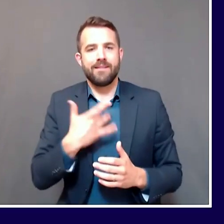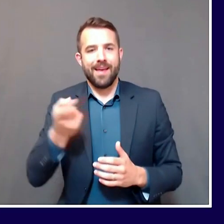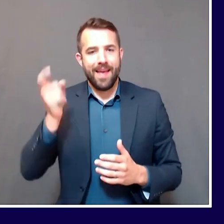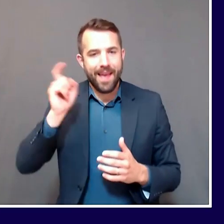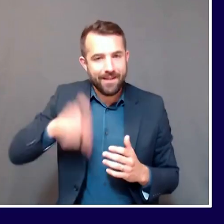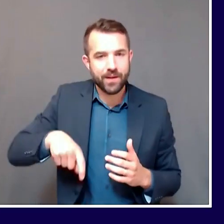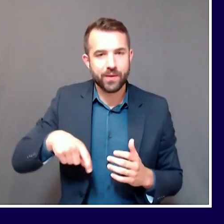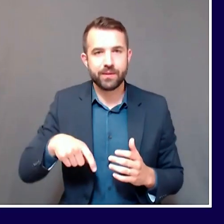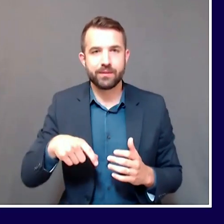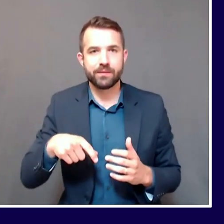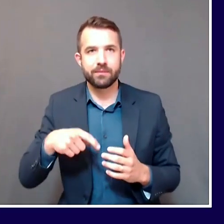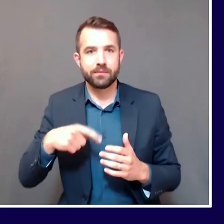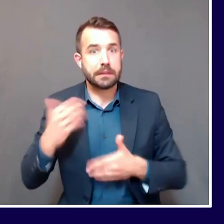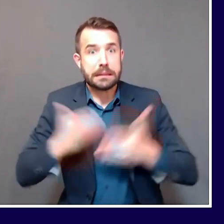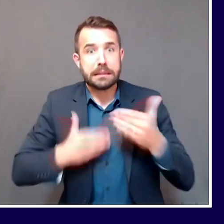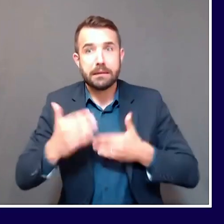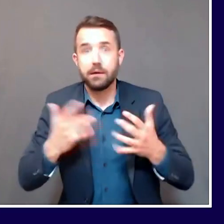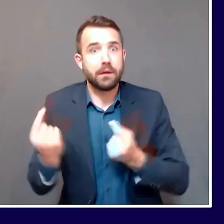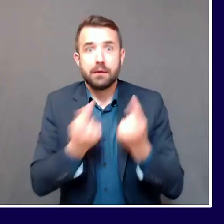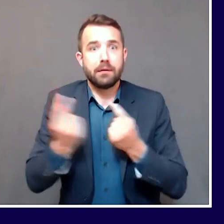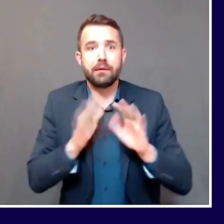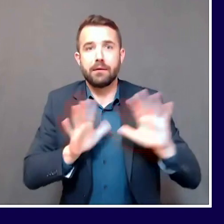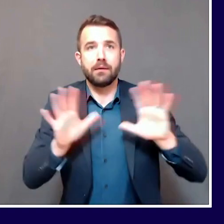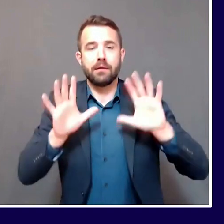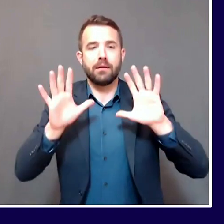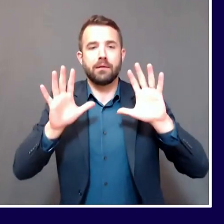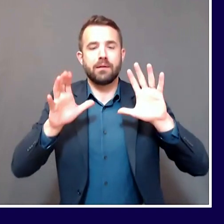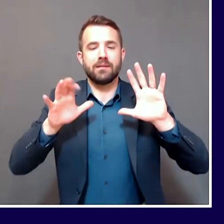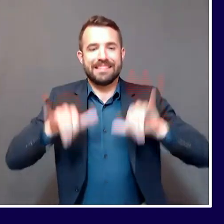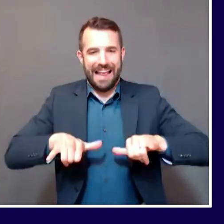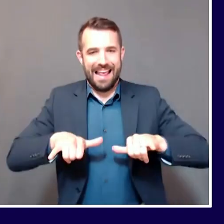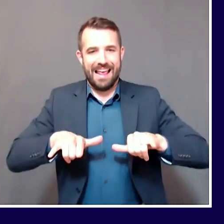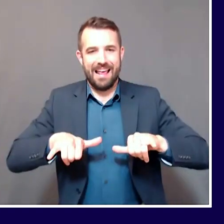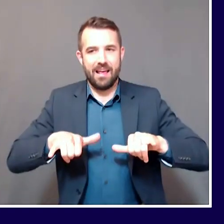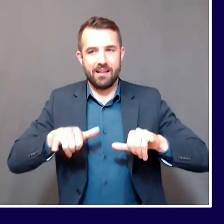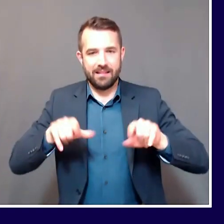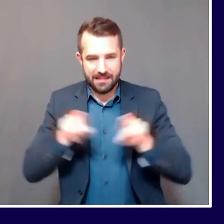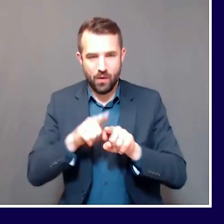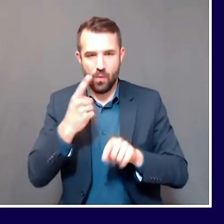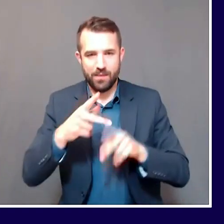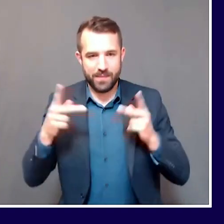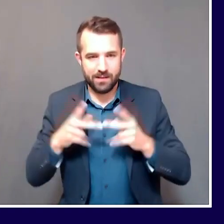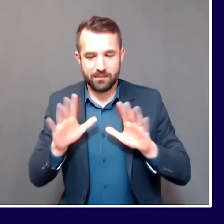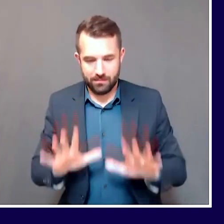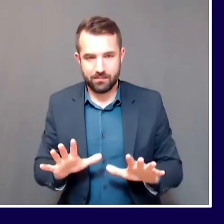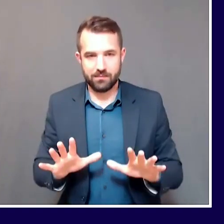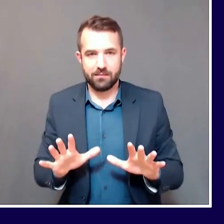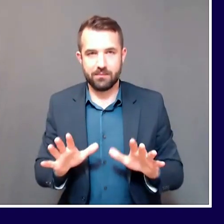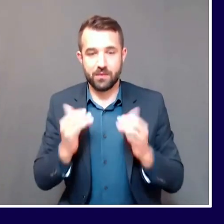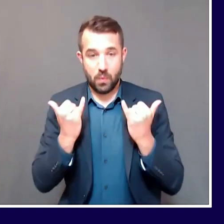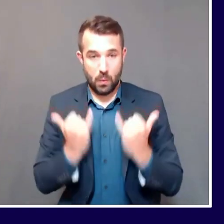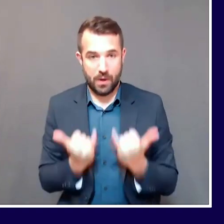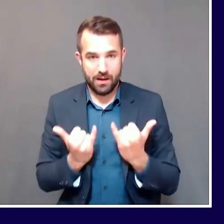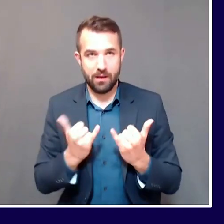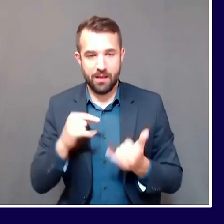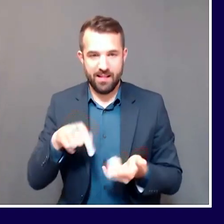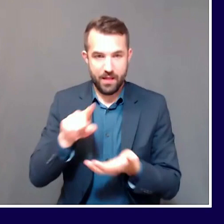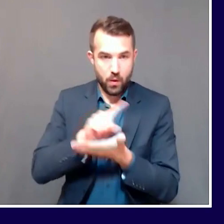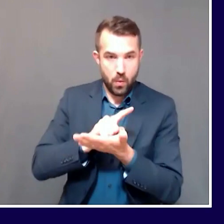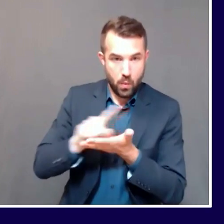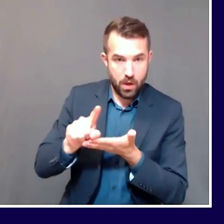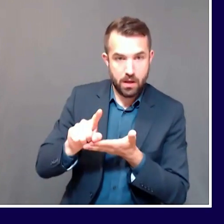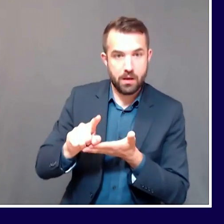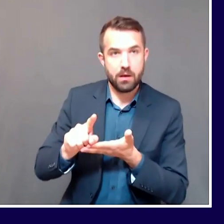these days just to stay in the same place. And as we go through the day, as we go through the remainder of this week, I ask everyone to do